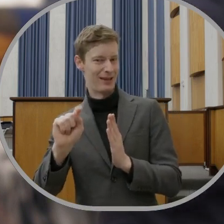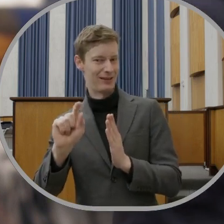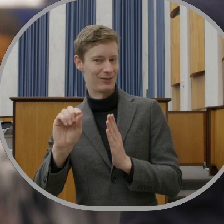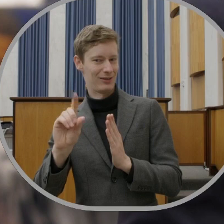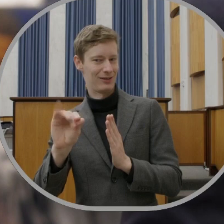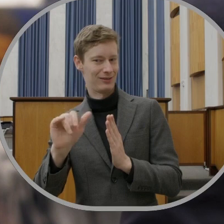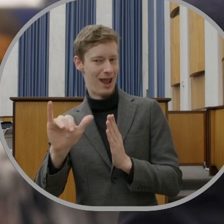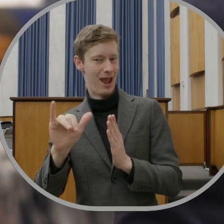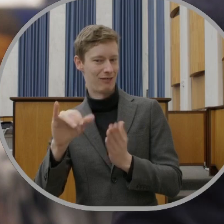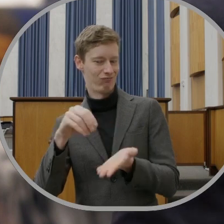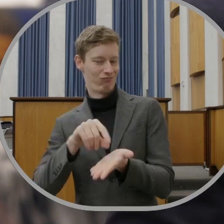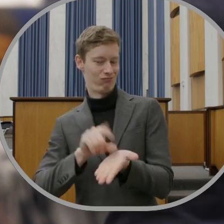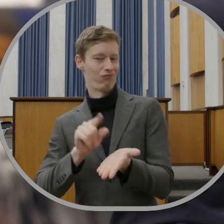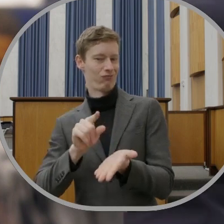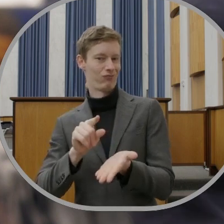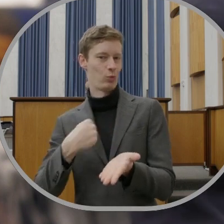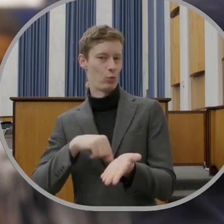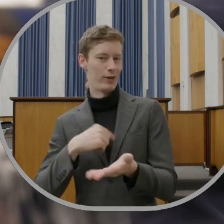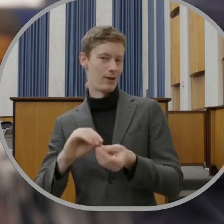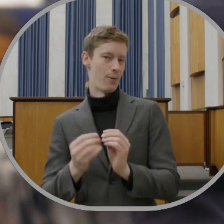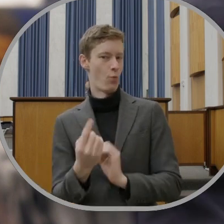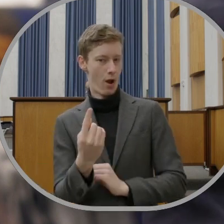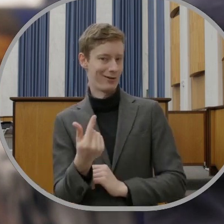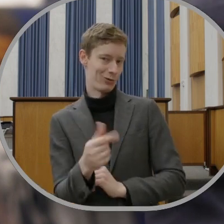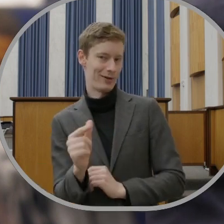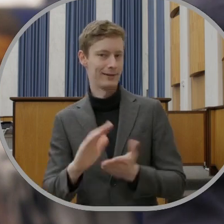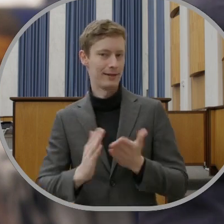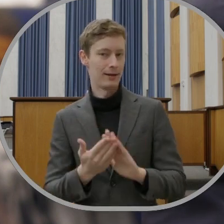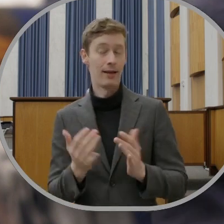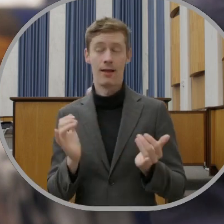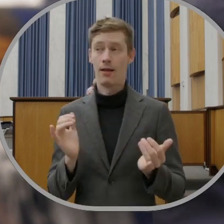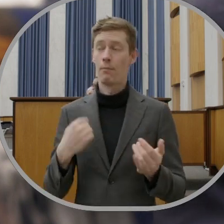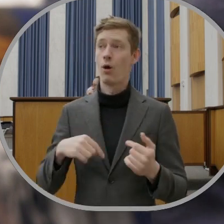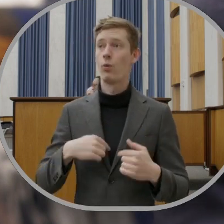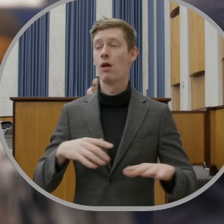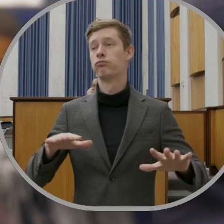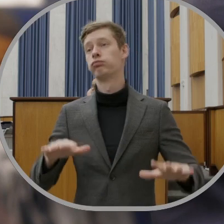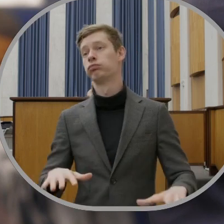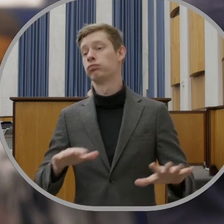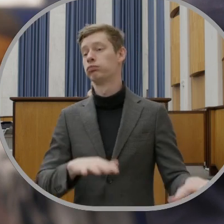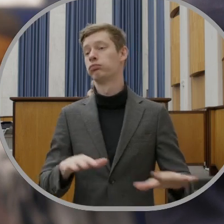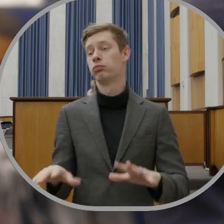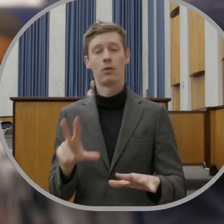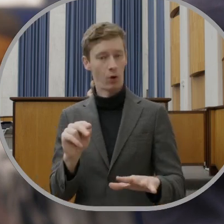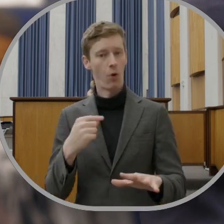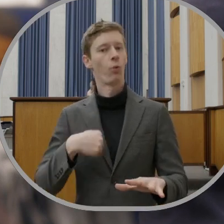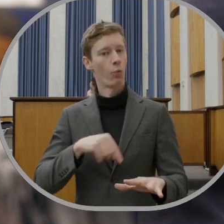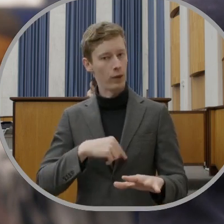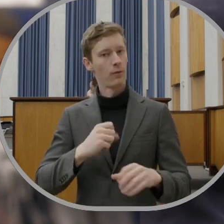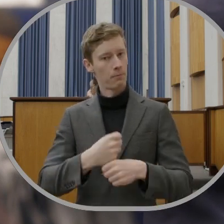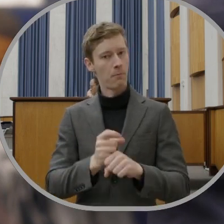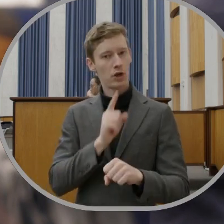laurels. That is why I'm excited to share that my FY2025 budget continues this work